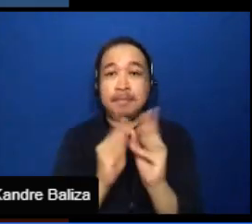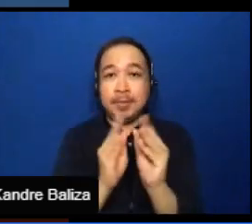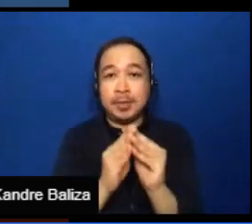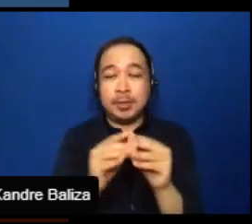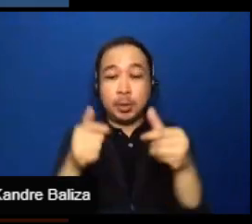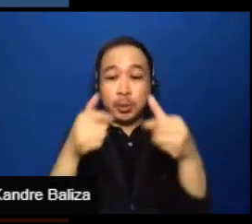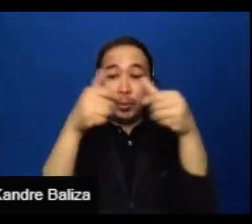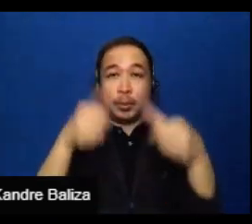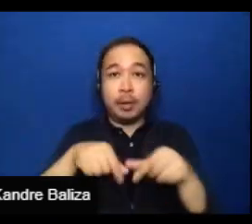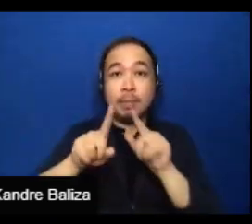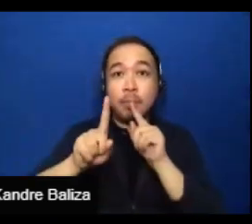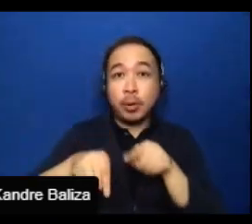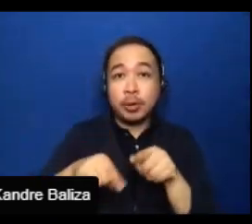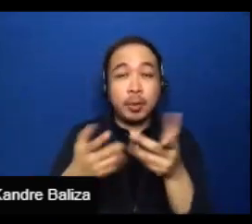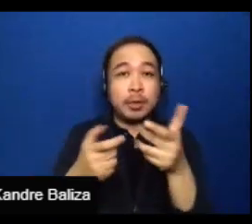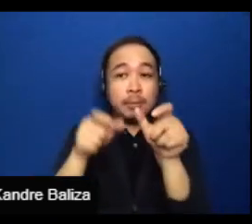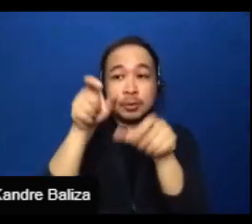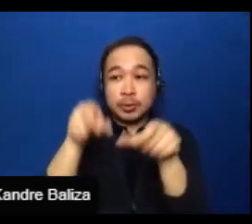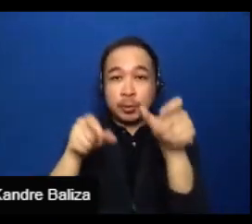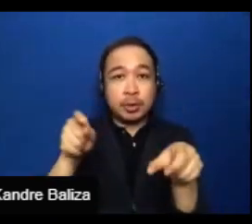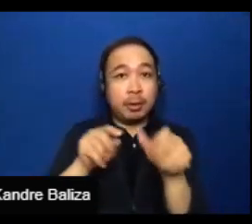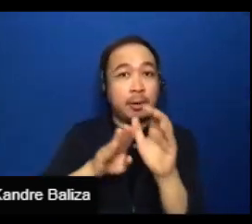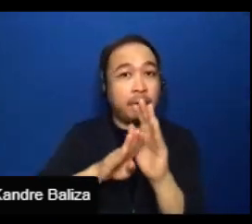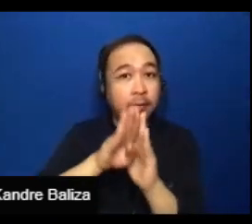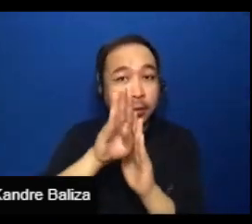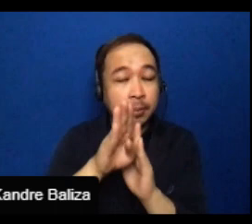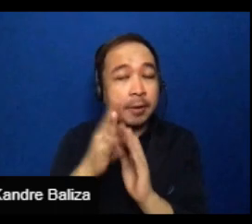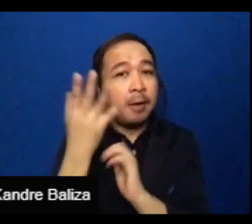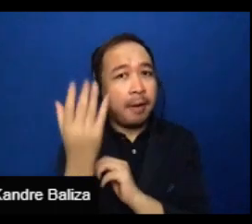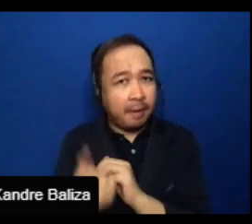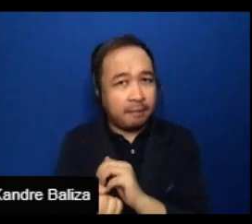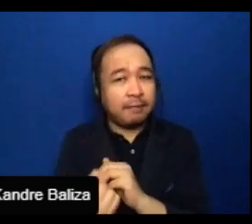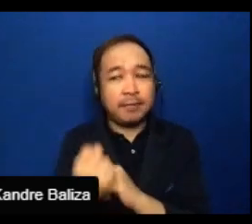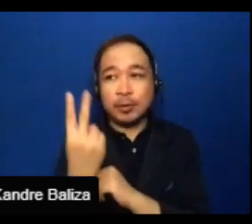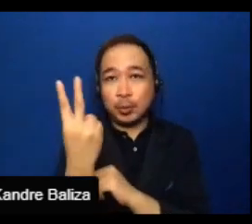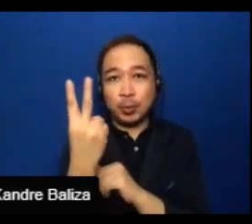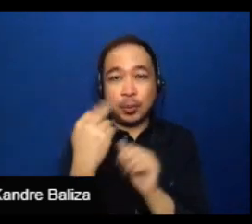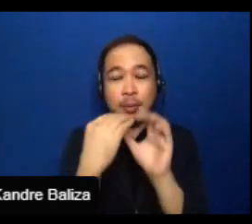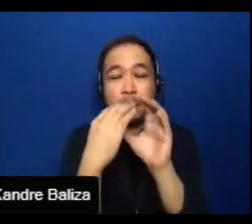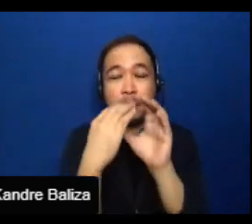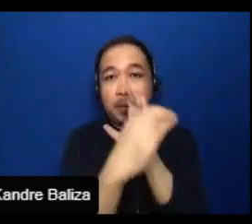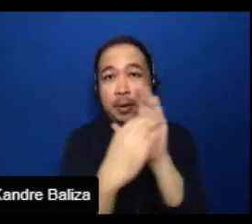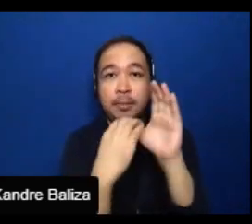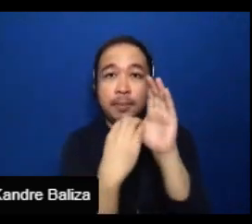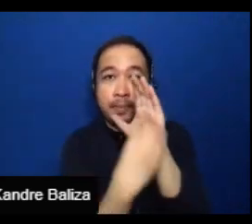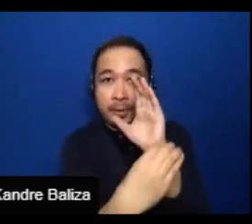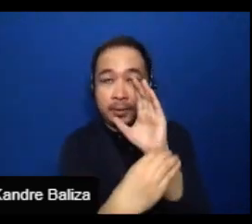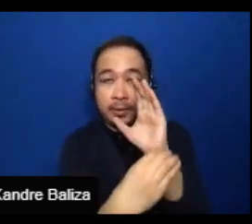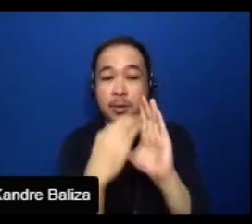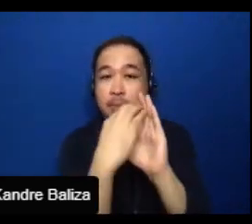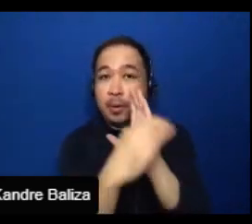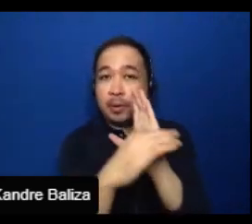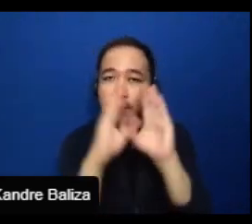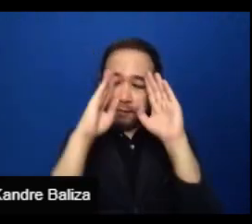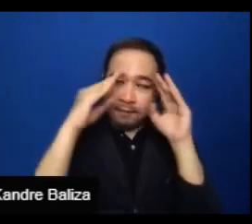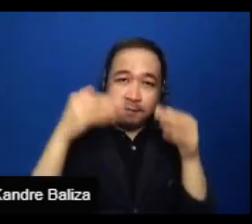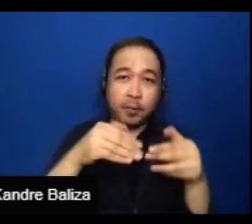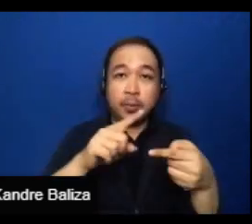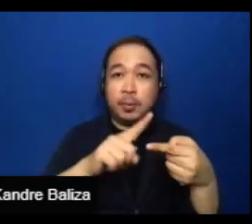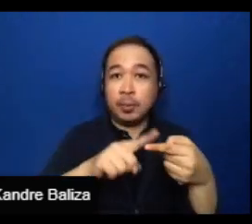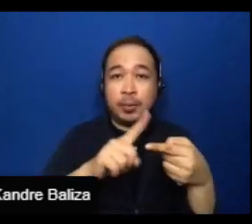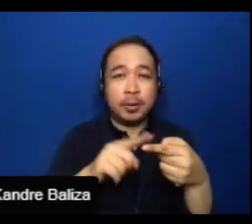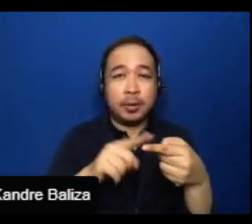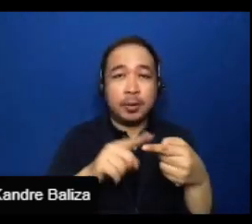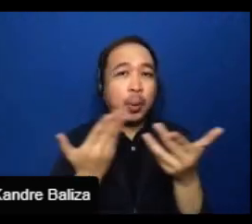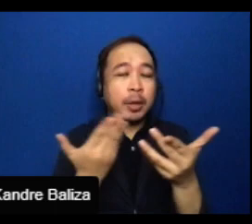on Social Development contains only 2 sections. 1, matters calling for action by